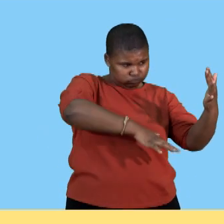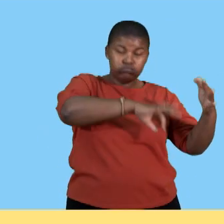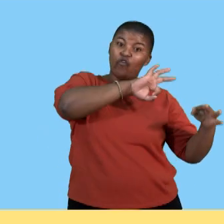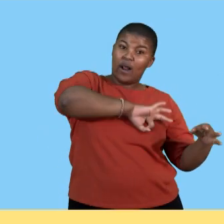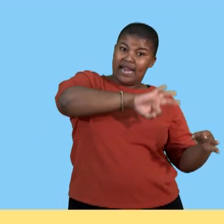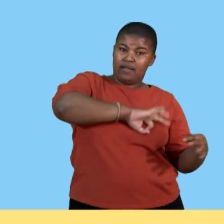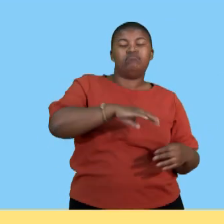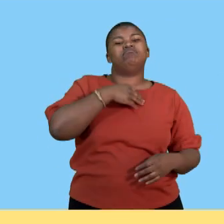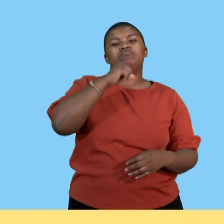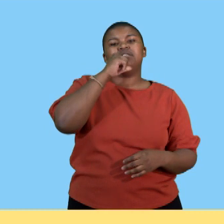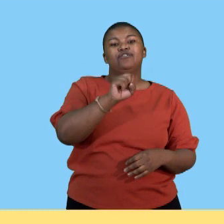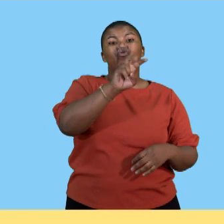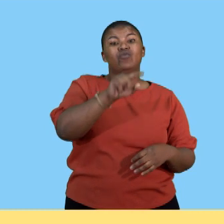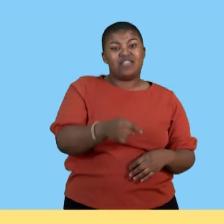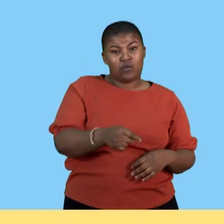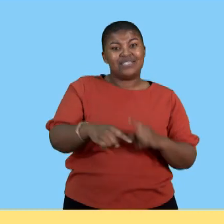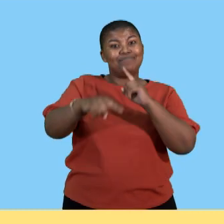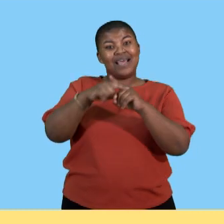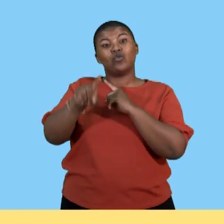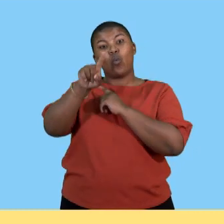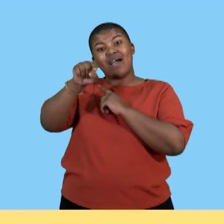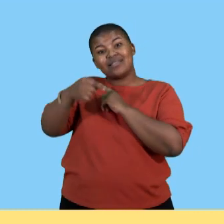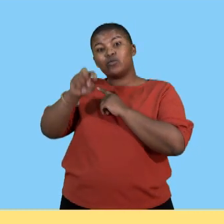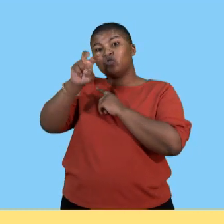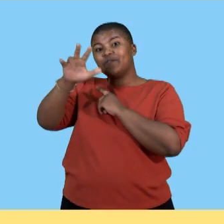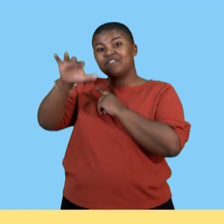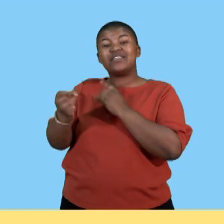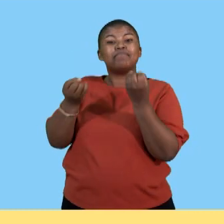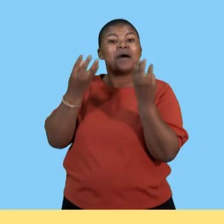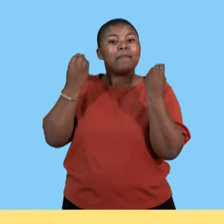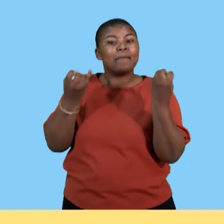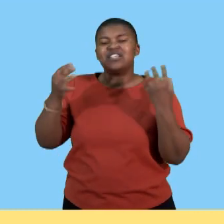say 2,000 plus the 1,250, and then the interest must be